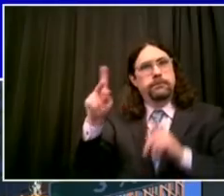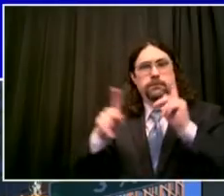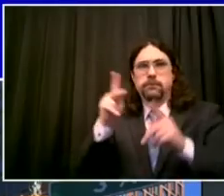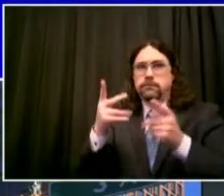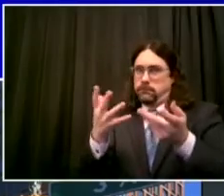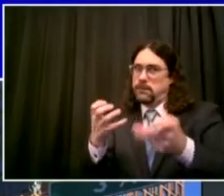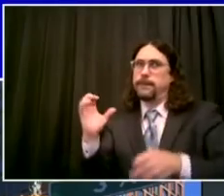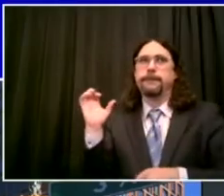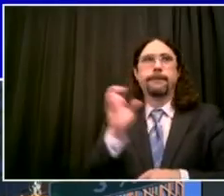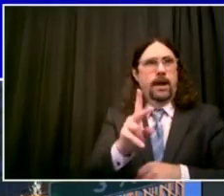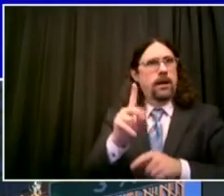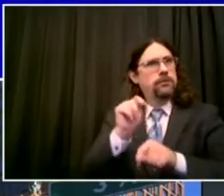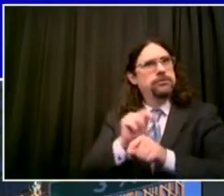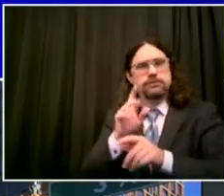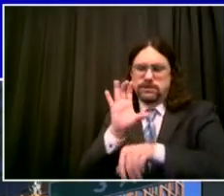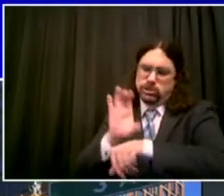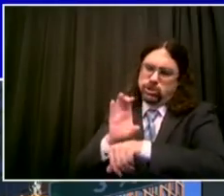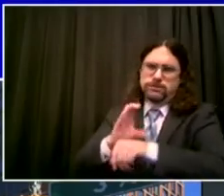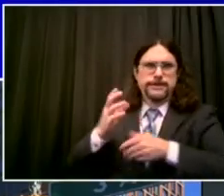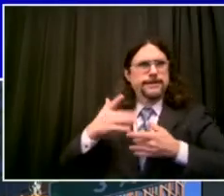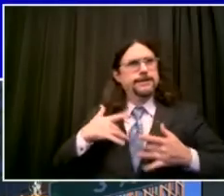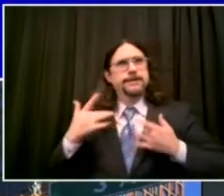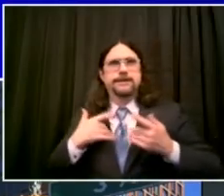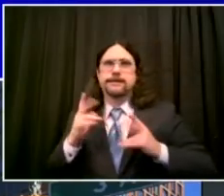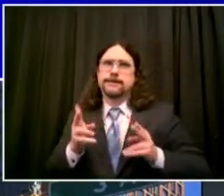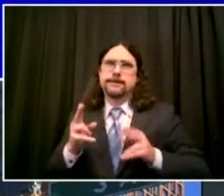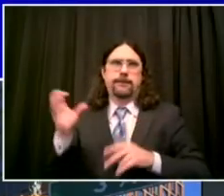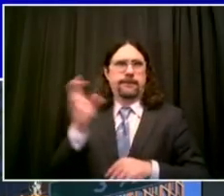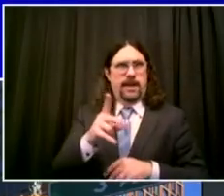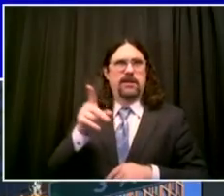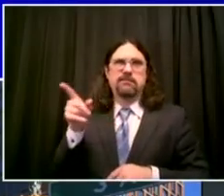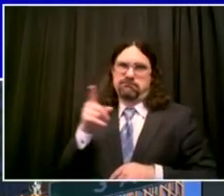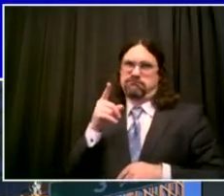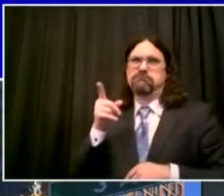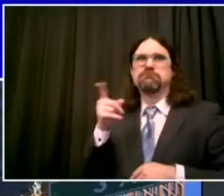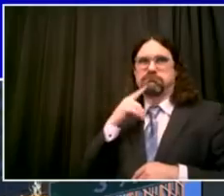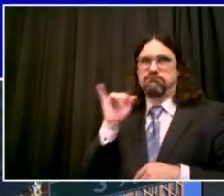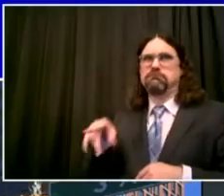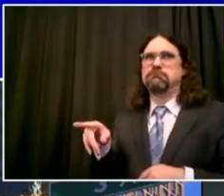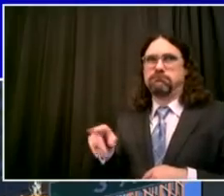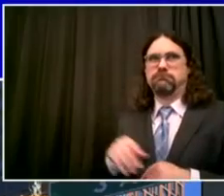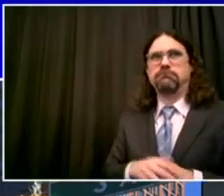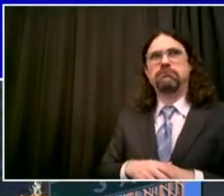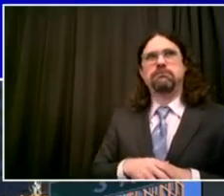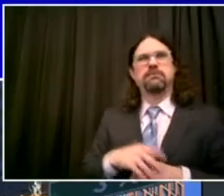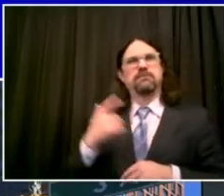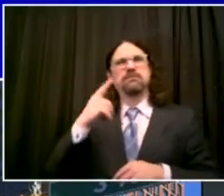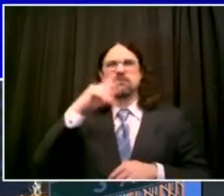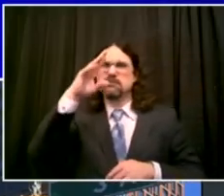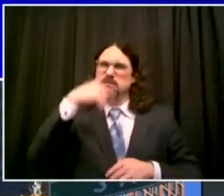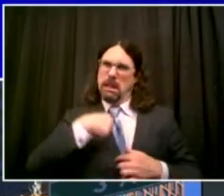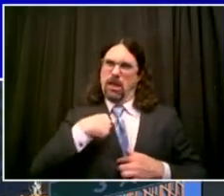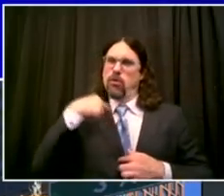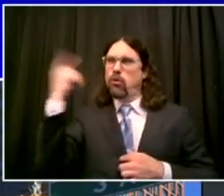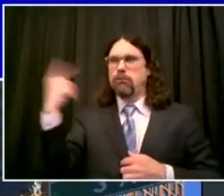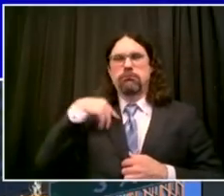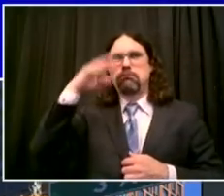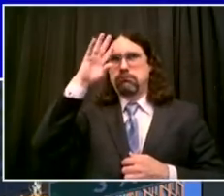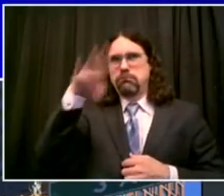human life, and every shepherd, every pastor, every leader of a